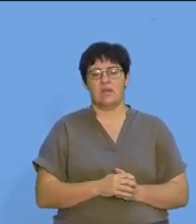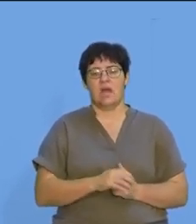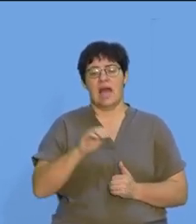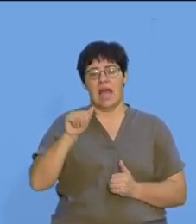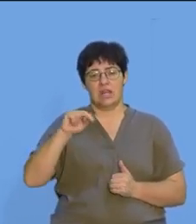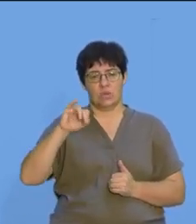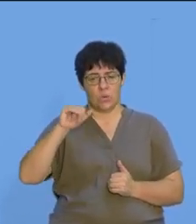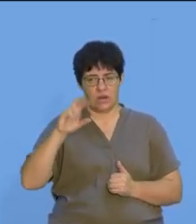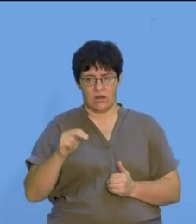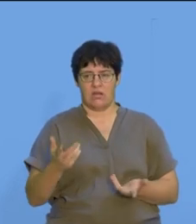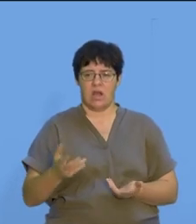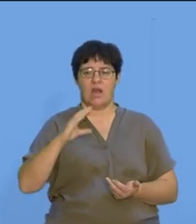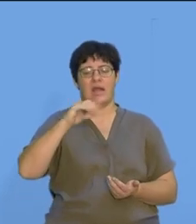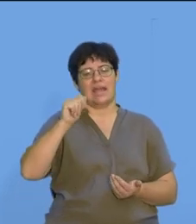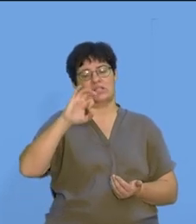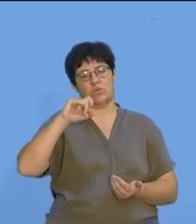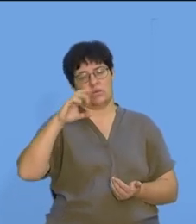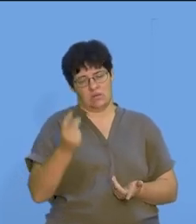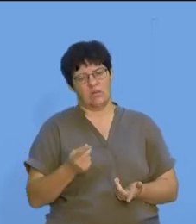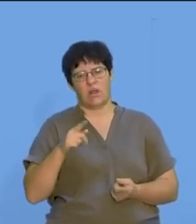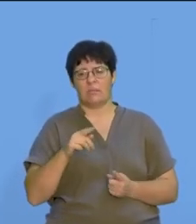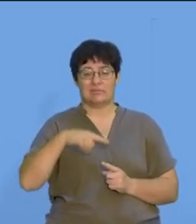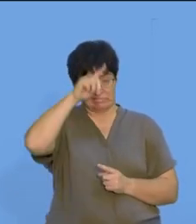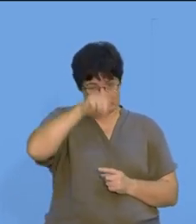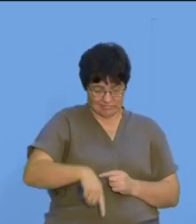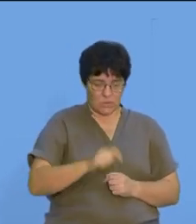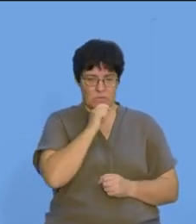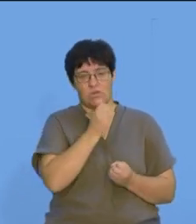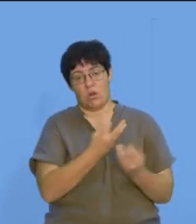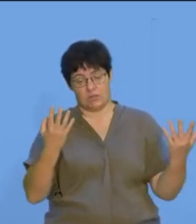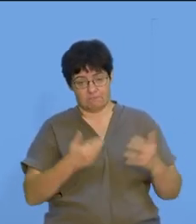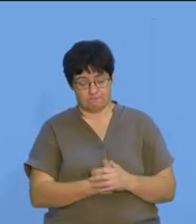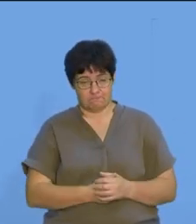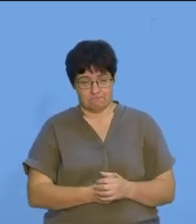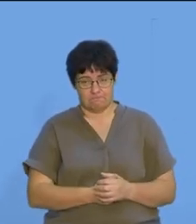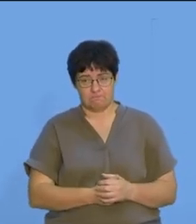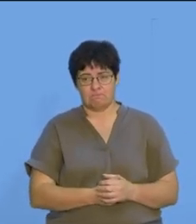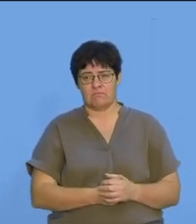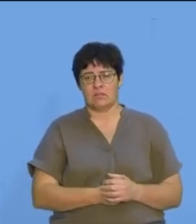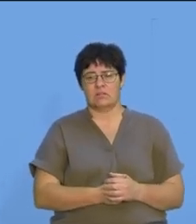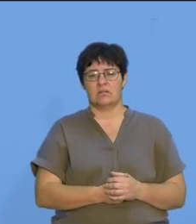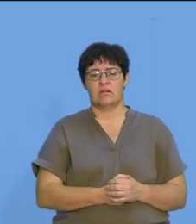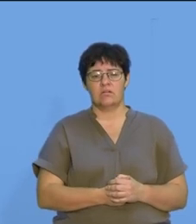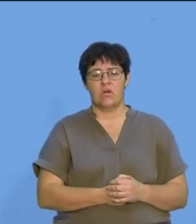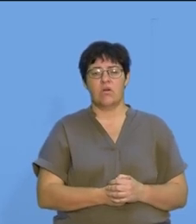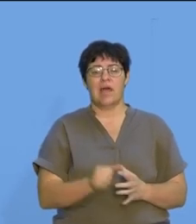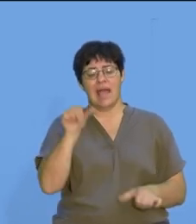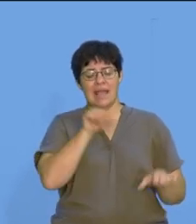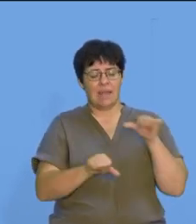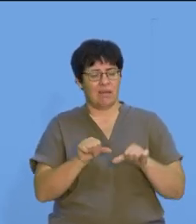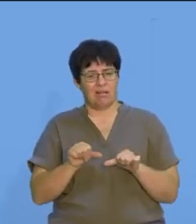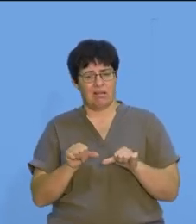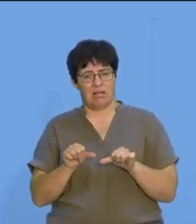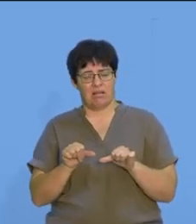ones that we shall be using once too often than others, right? Okay, now in as far as chemical formulae,